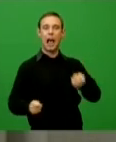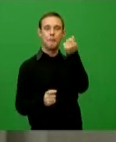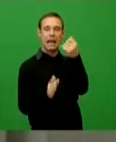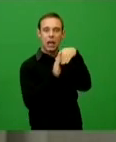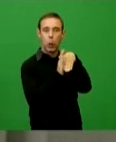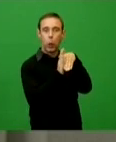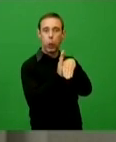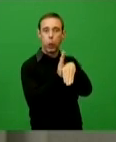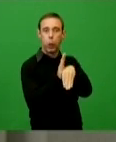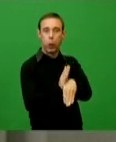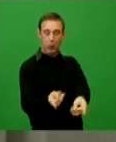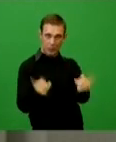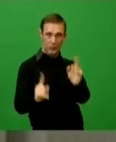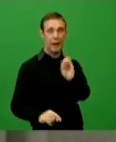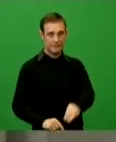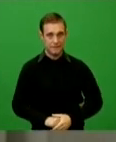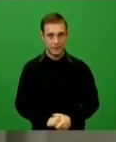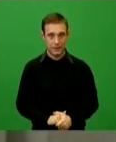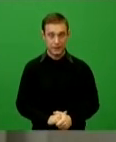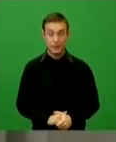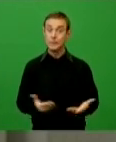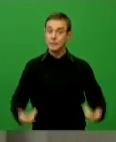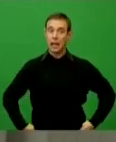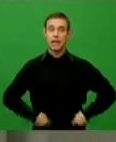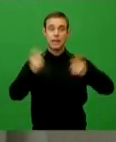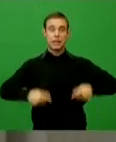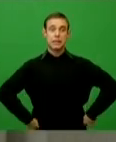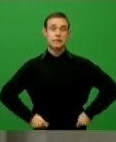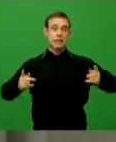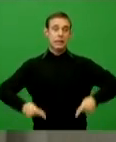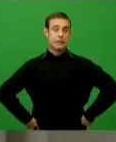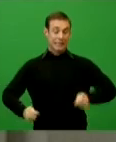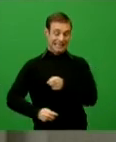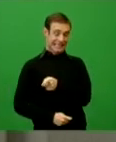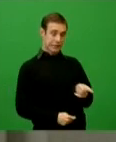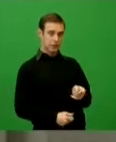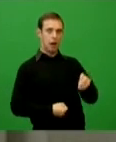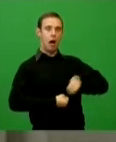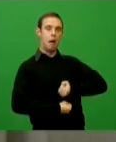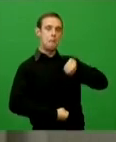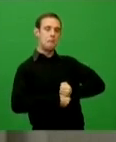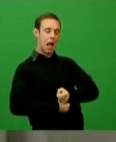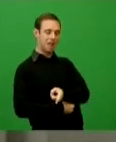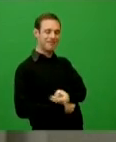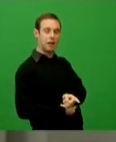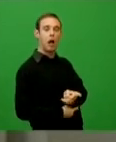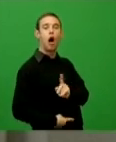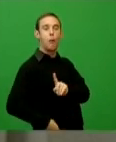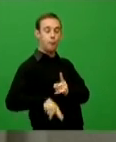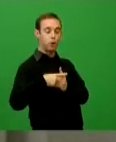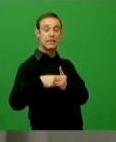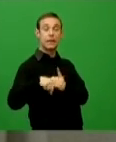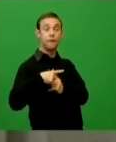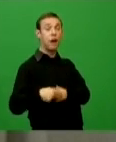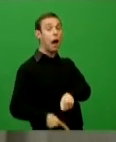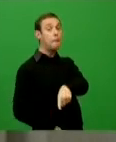disposable income ratio. Expenditure will be supported to some extent by positive but moderate